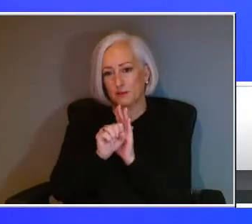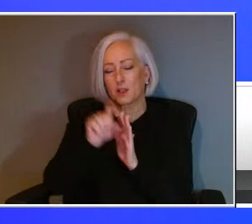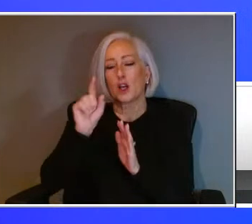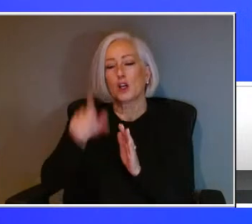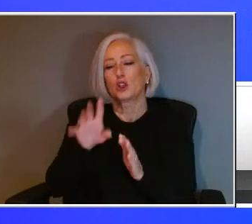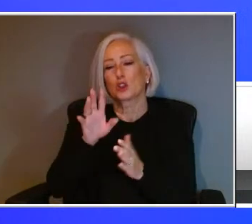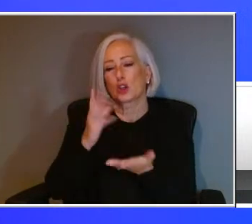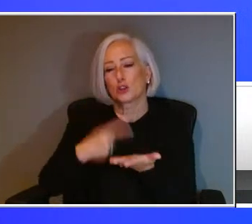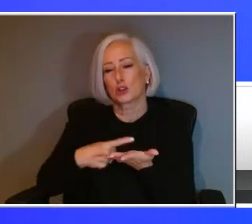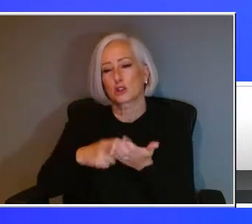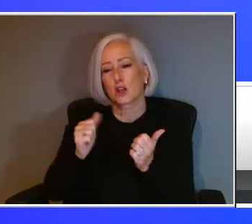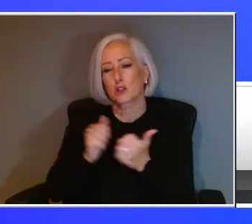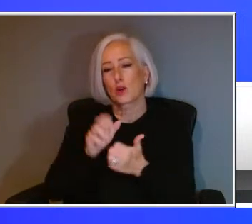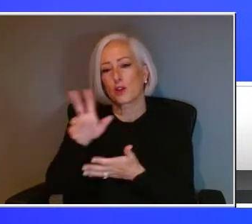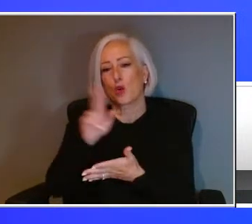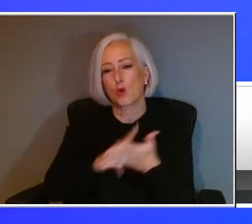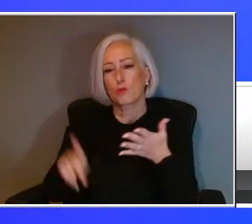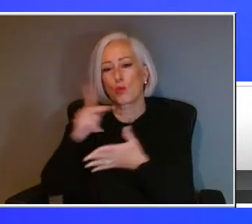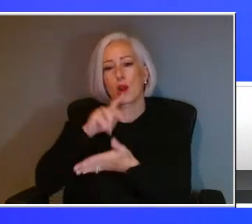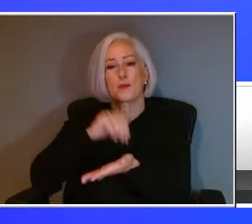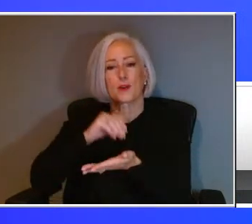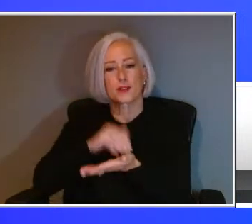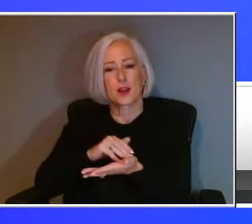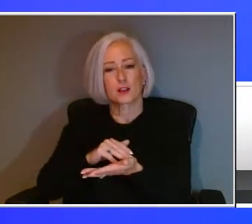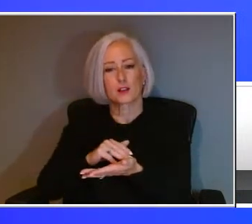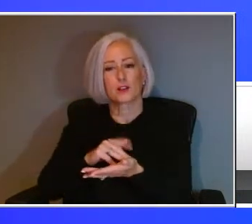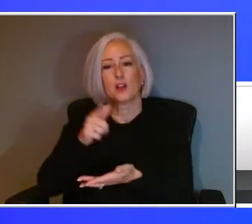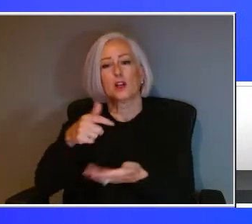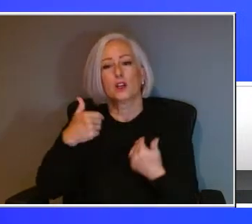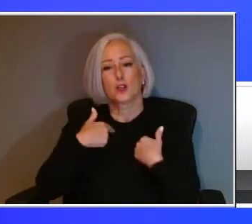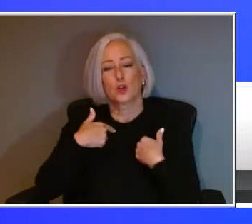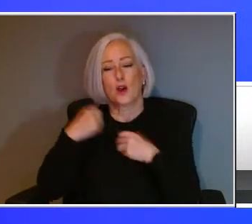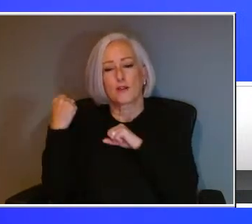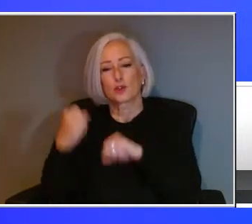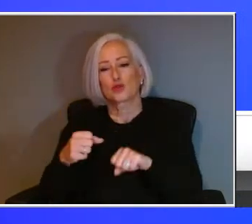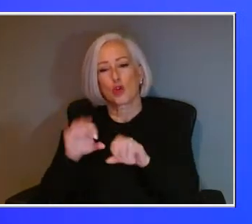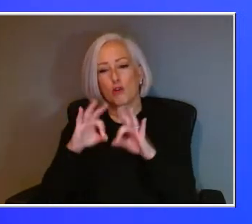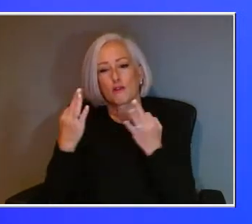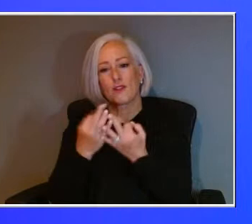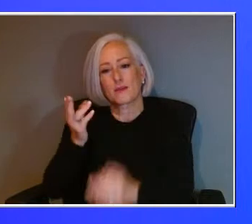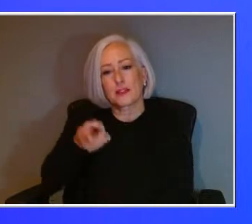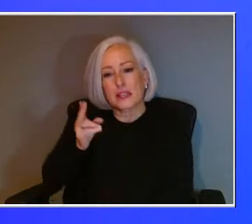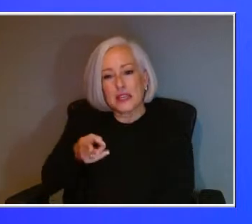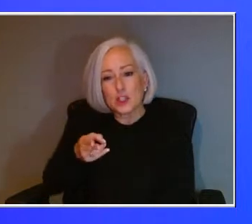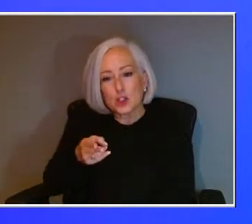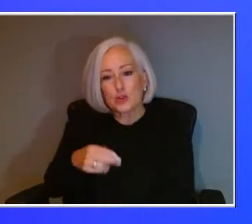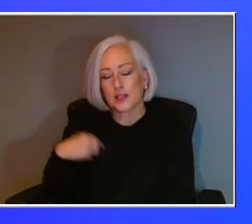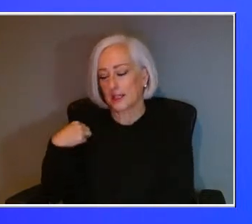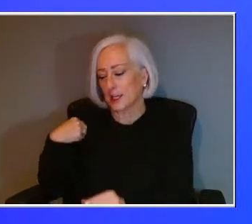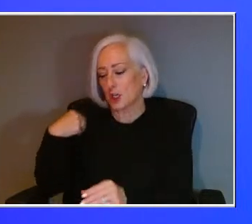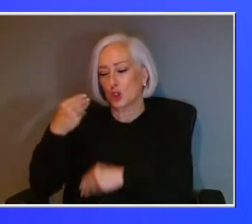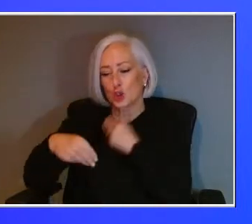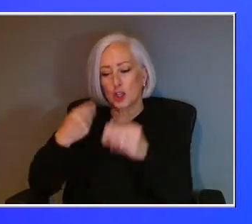care physician. If there's a strong family history or a known genetic risk